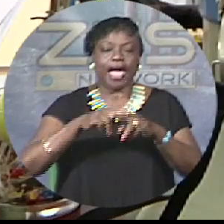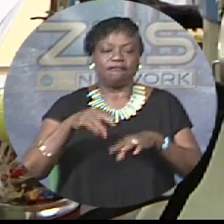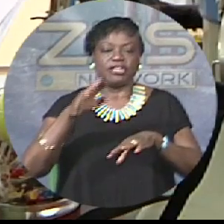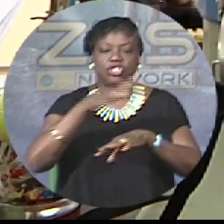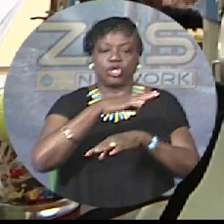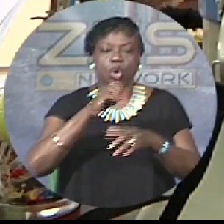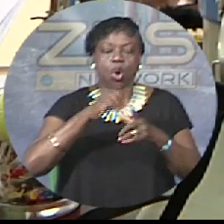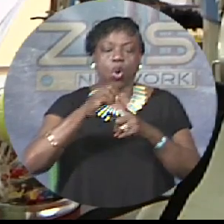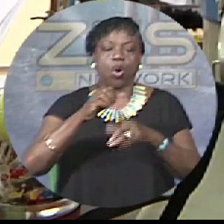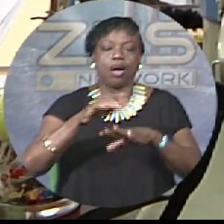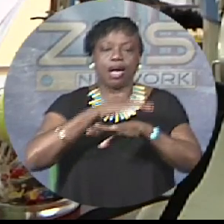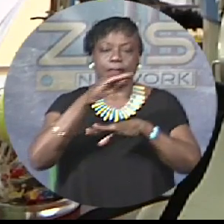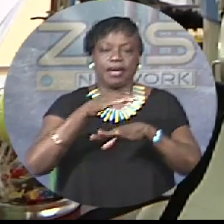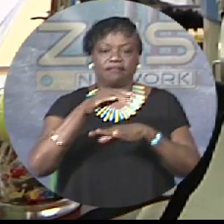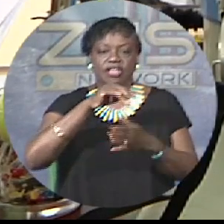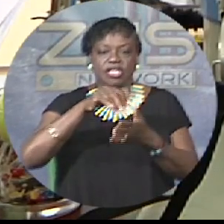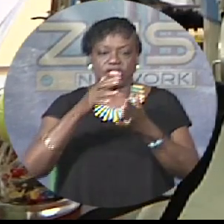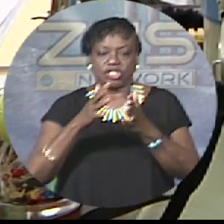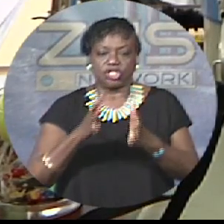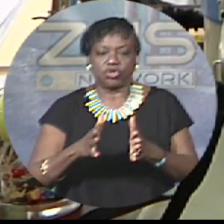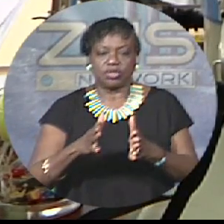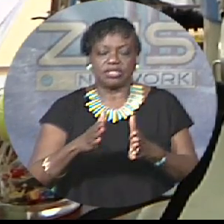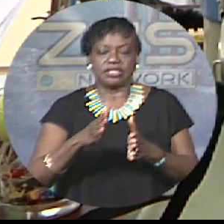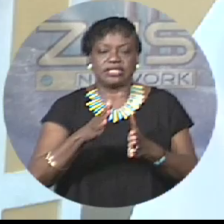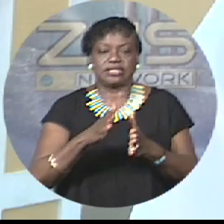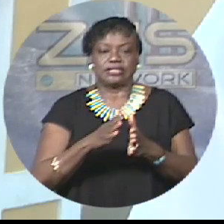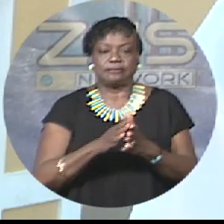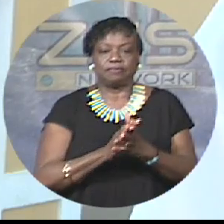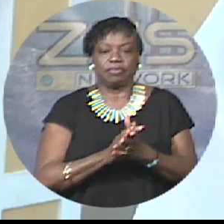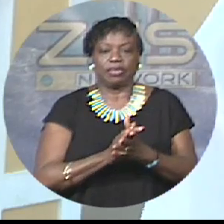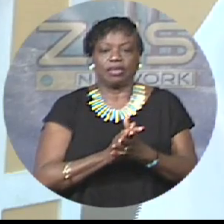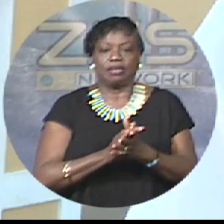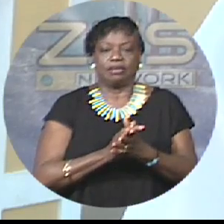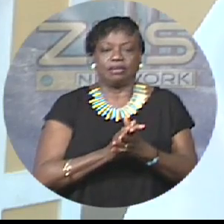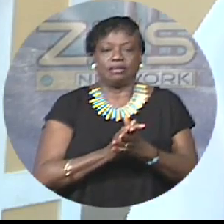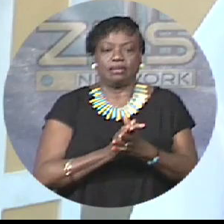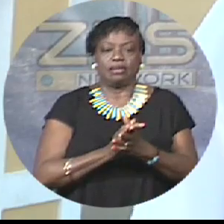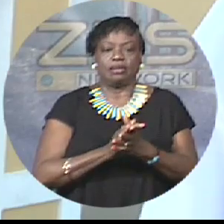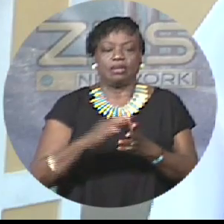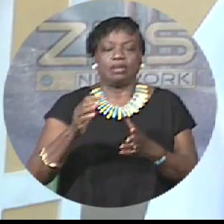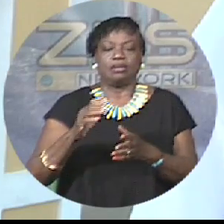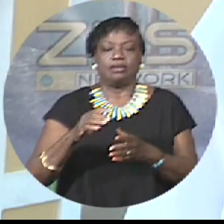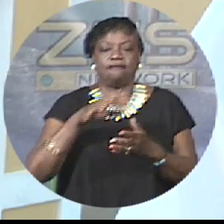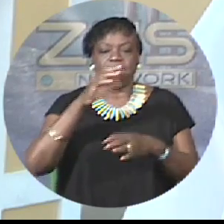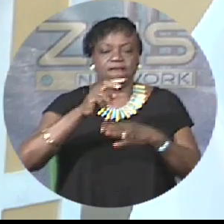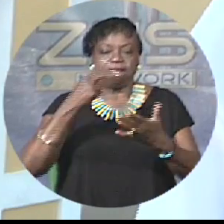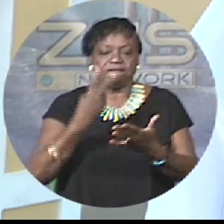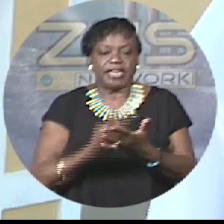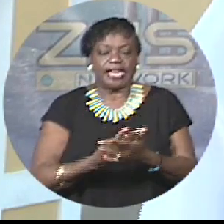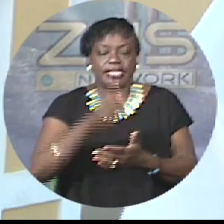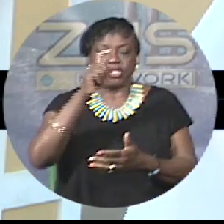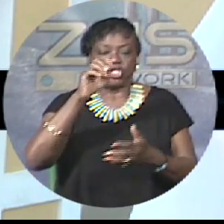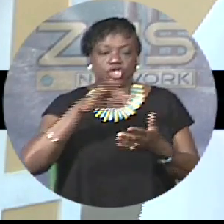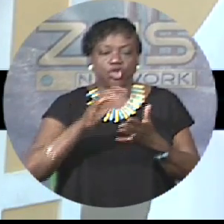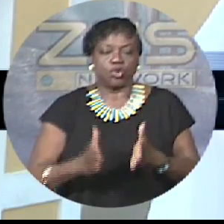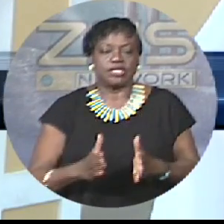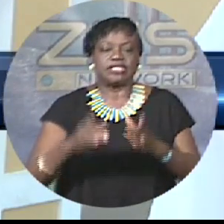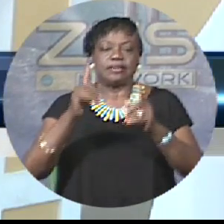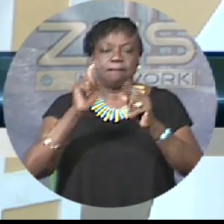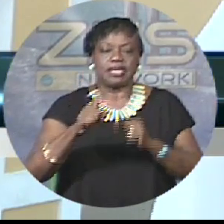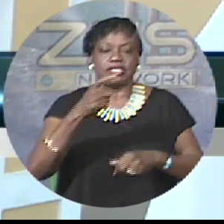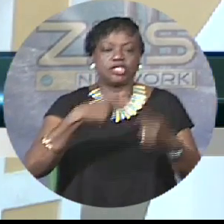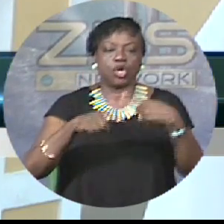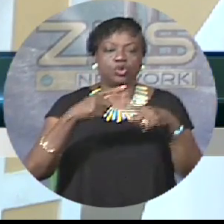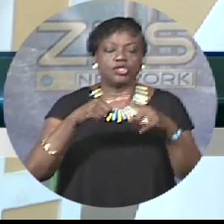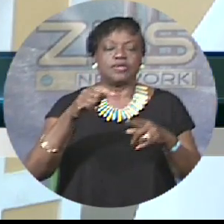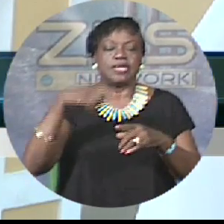School, James Clark, says failing students must attend. We start to intensify. Reason being, we have so many students